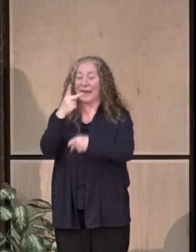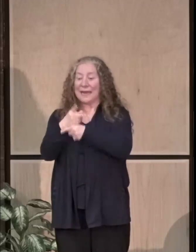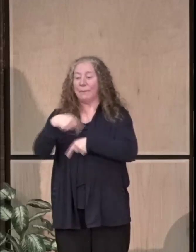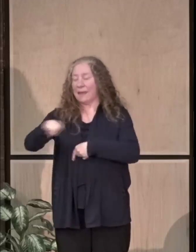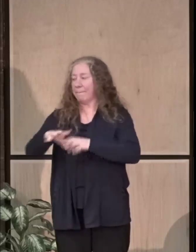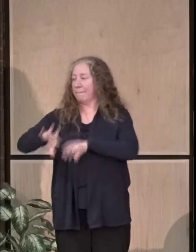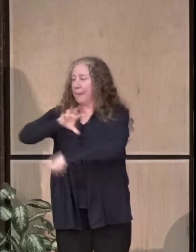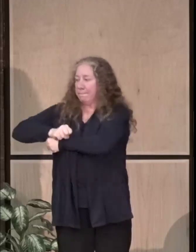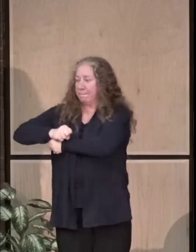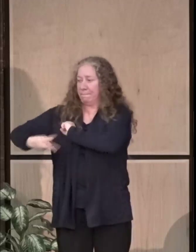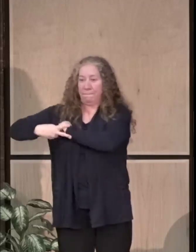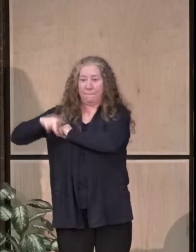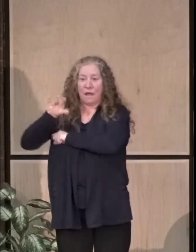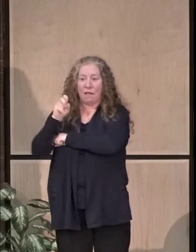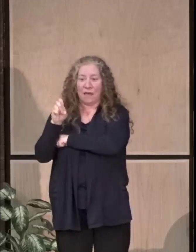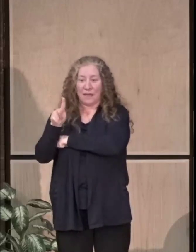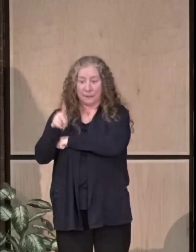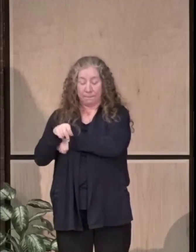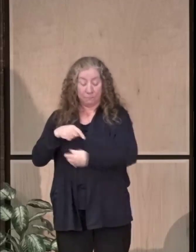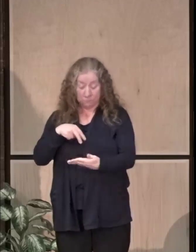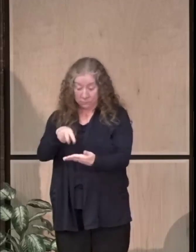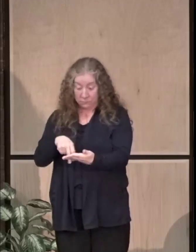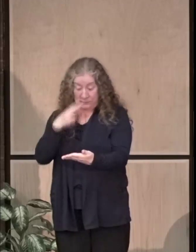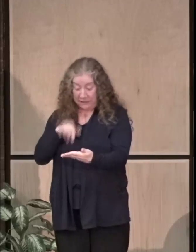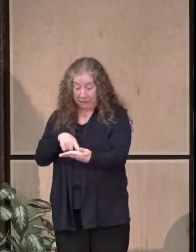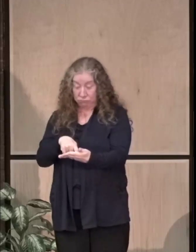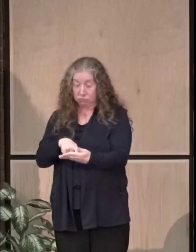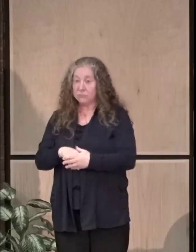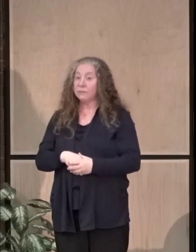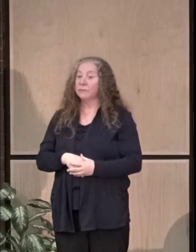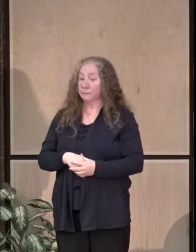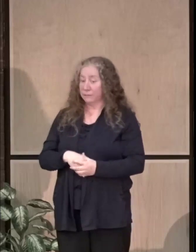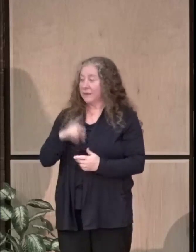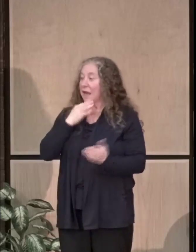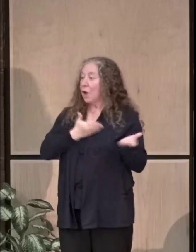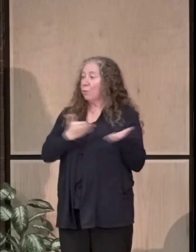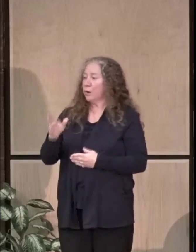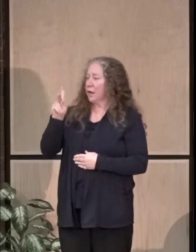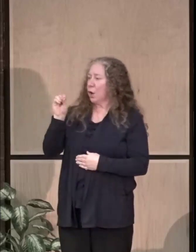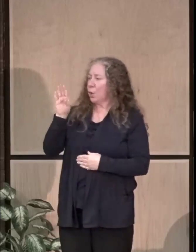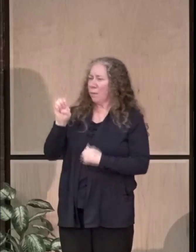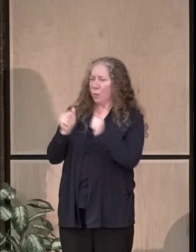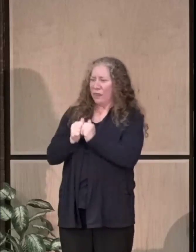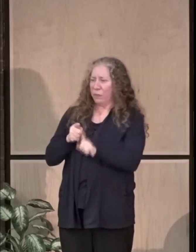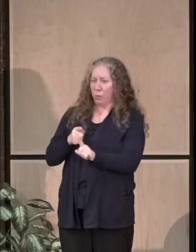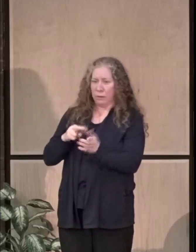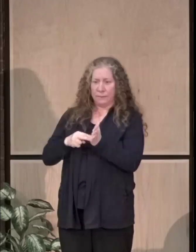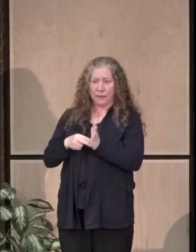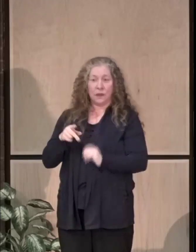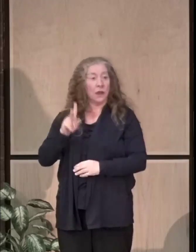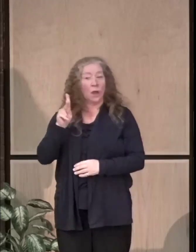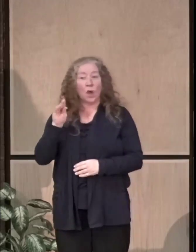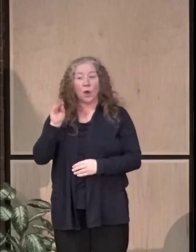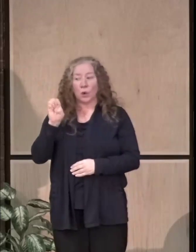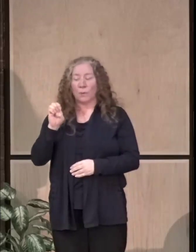Right? I see that, yes. Okay. And then it says, bring Kobe with you. Do you know what that refers to? I believe Kobe is